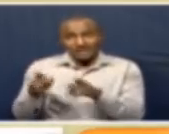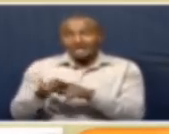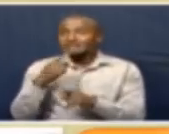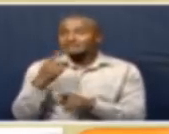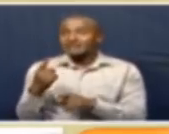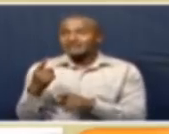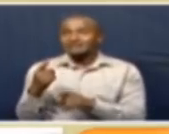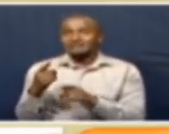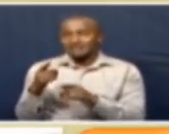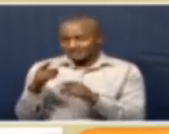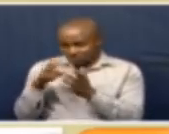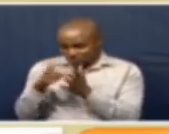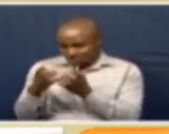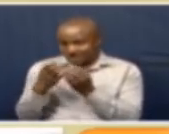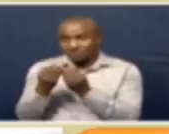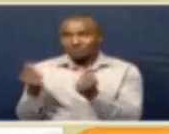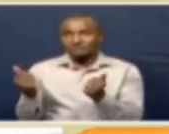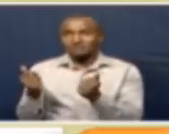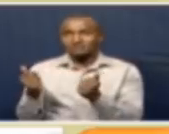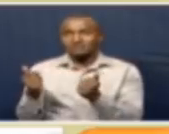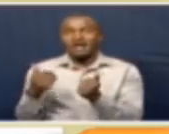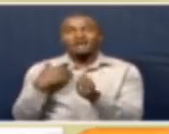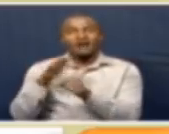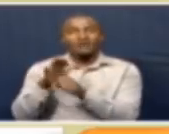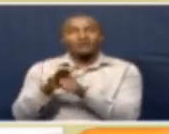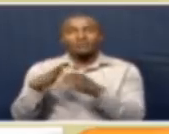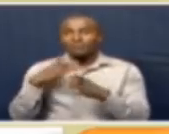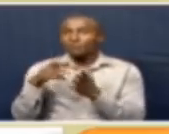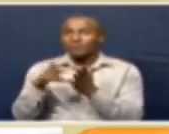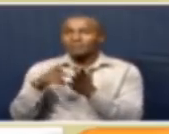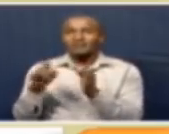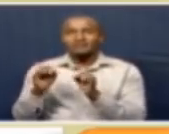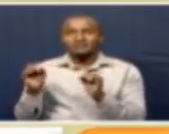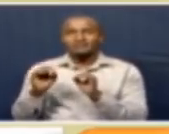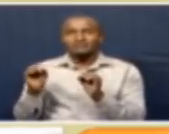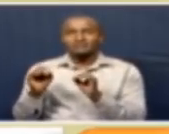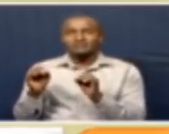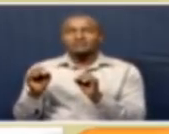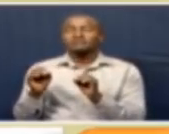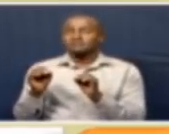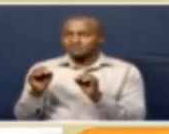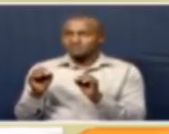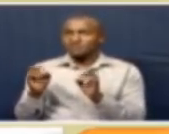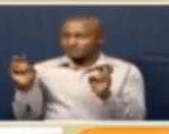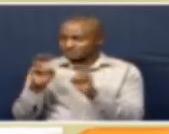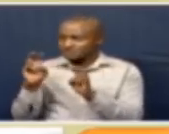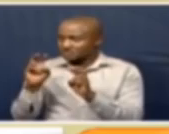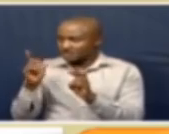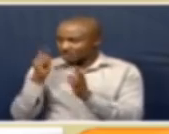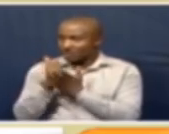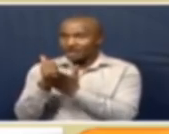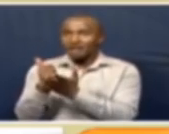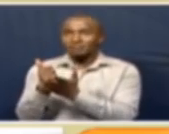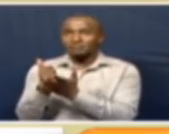is dealing with the situation at hand. There's a lot of models who've not been paid. Yeah. So it's probably seeking legal help, as I said.